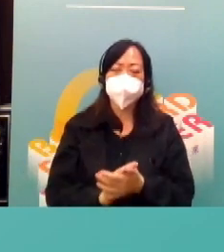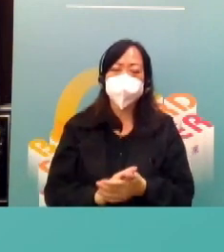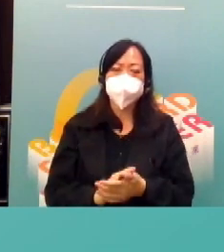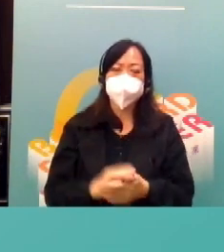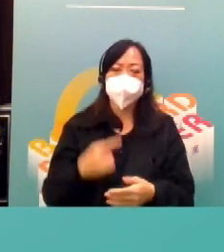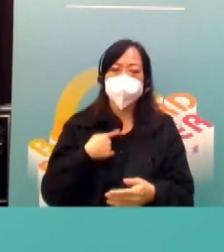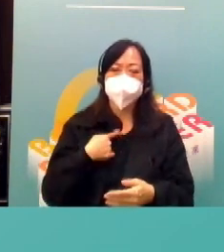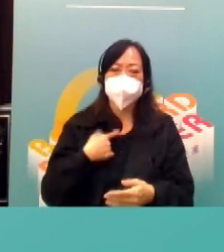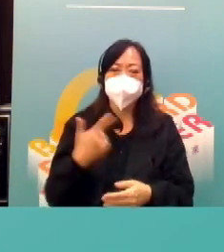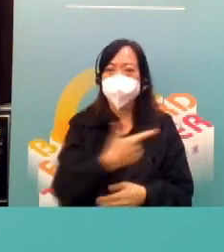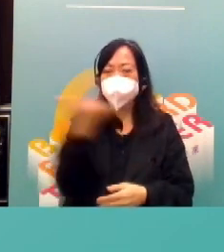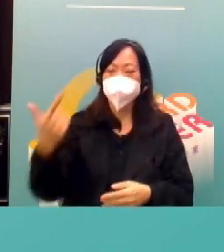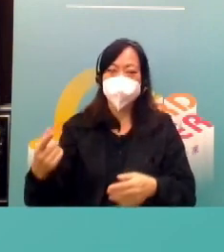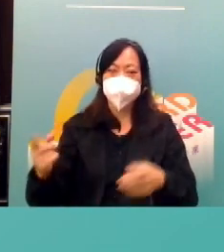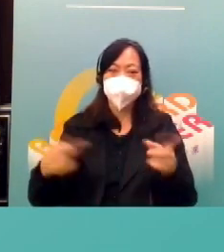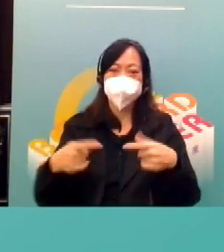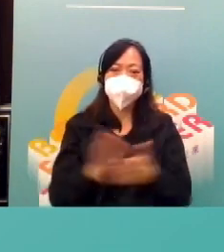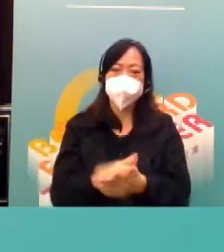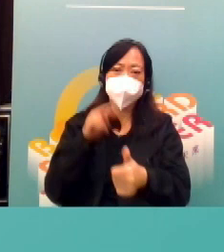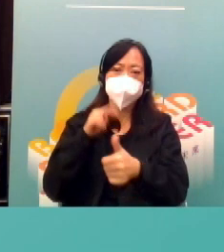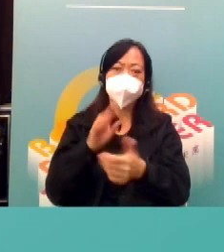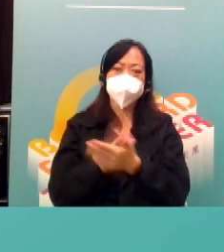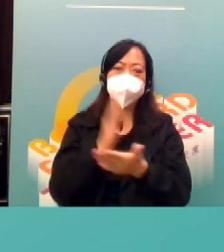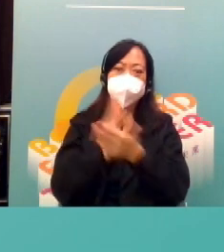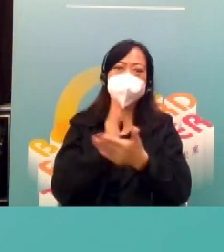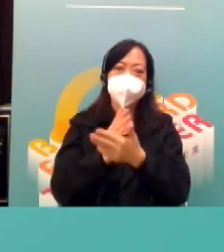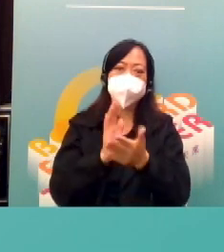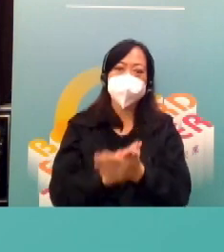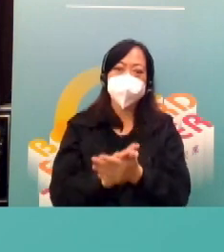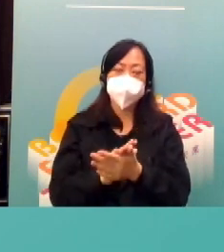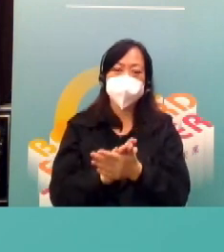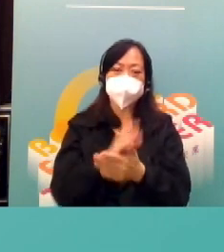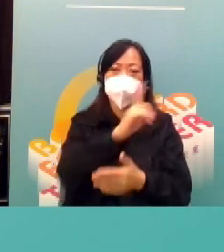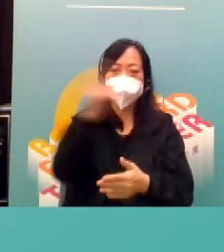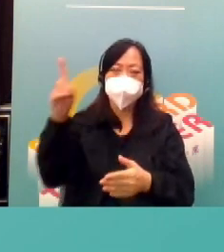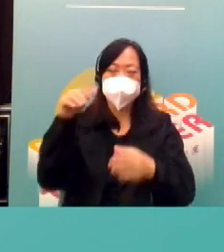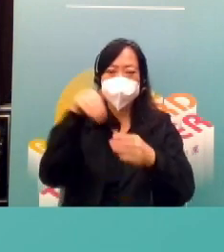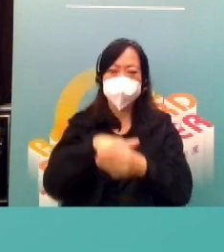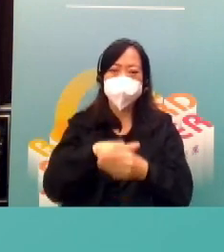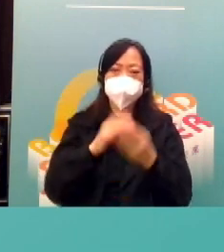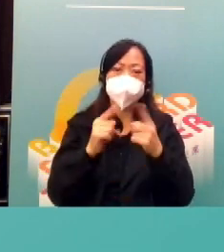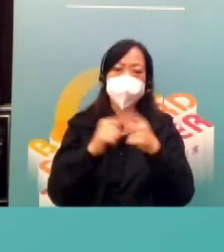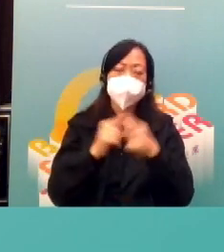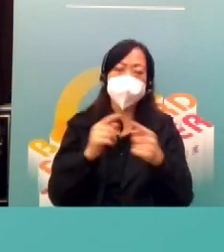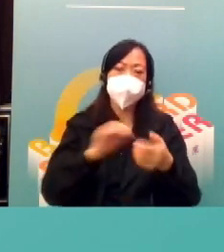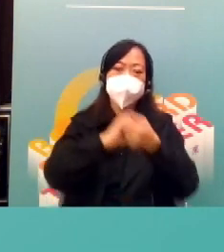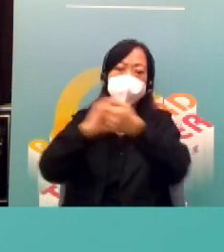all the parties, including with the payers, right? And so this sort of really active dialogue and collaboration is really